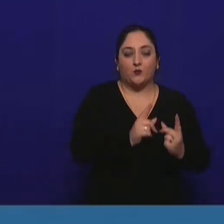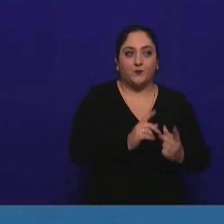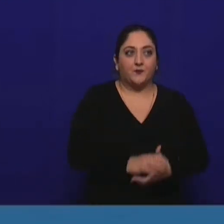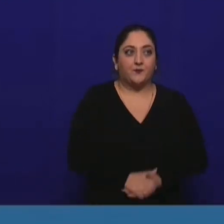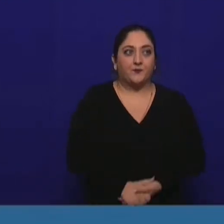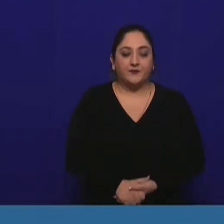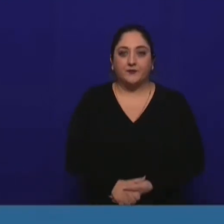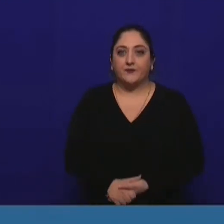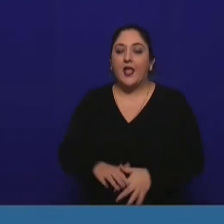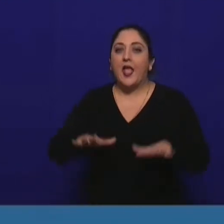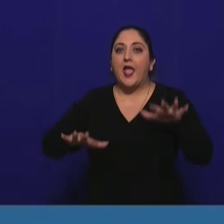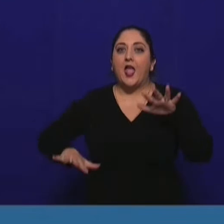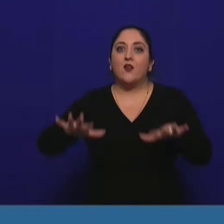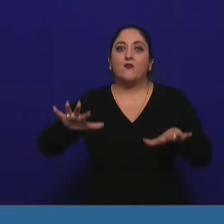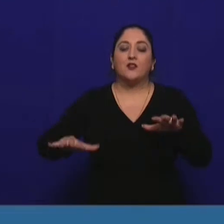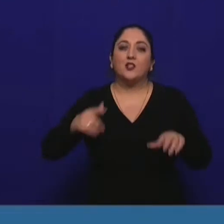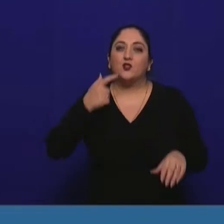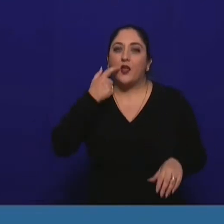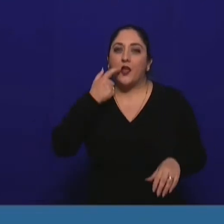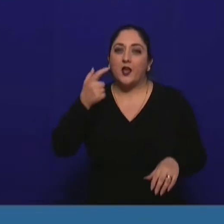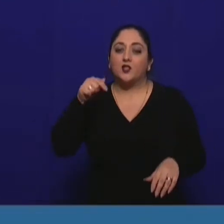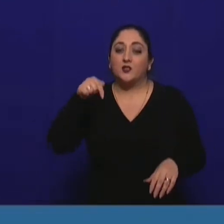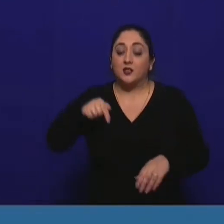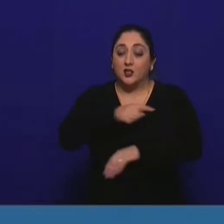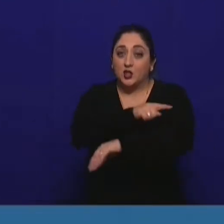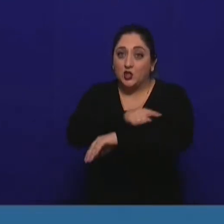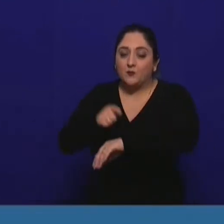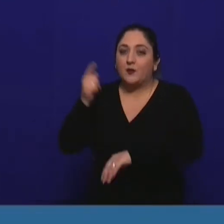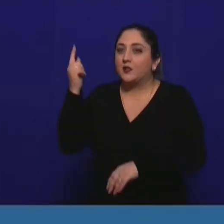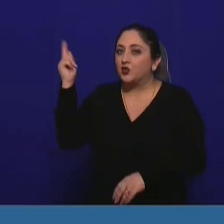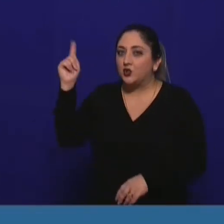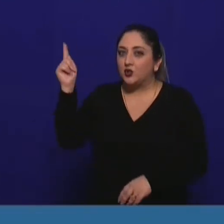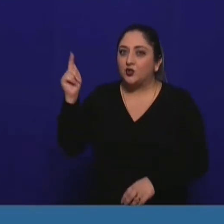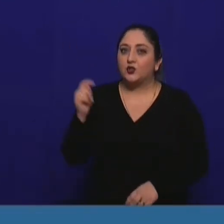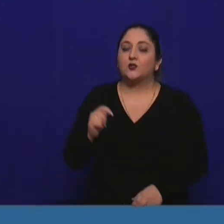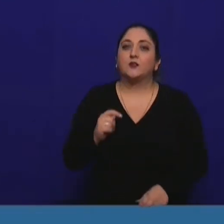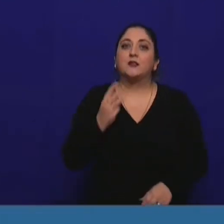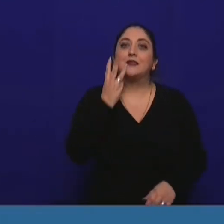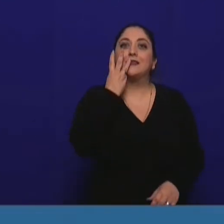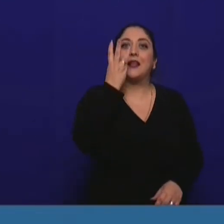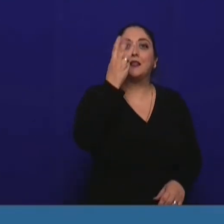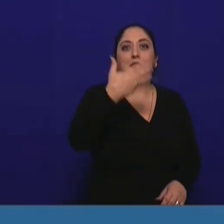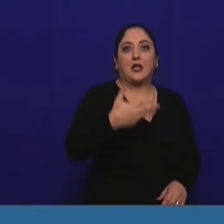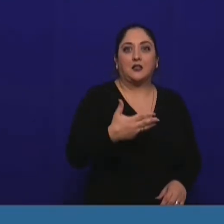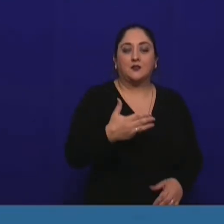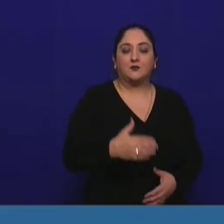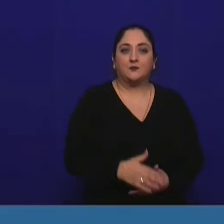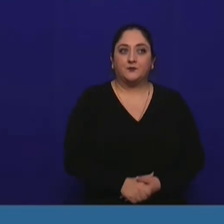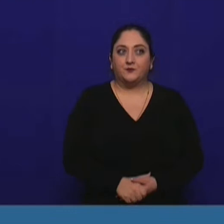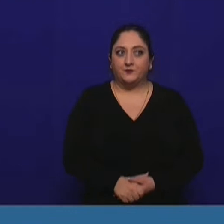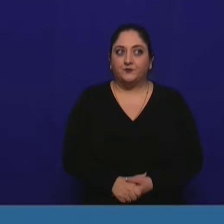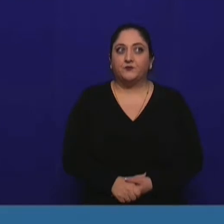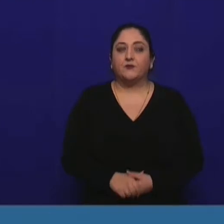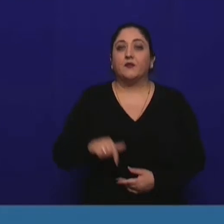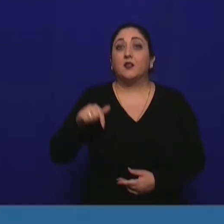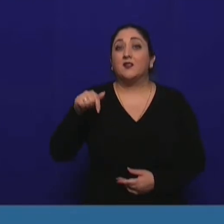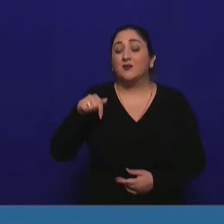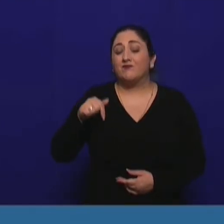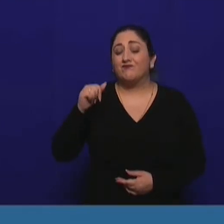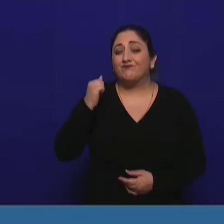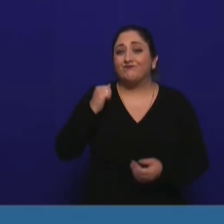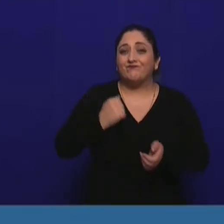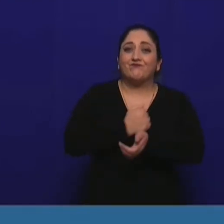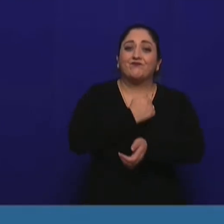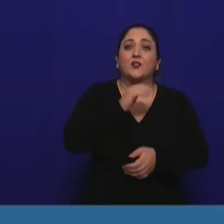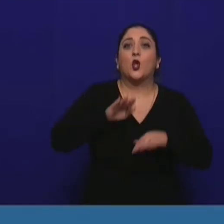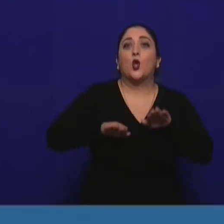L-età medja ta' li kellna l-każijiet din l-aħħar ġimgħa kien ta' 39 sena. Għawdu qed ikollna